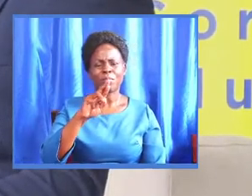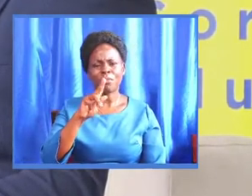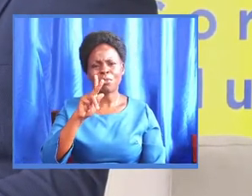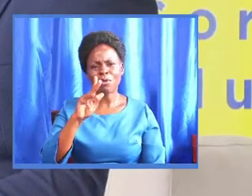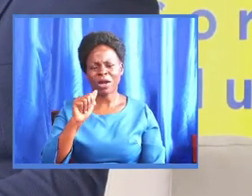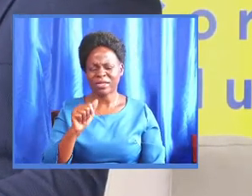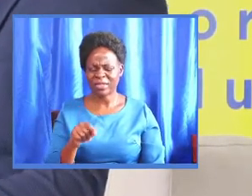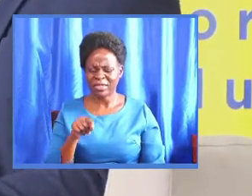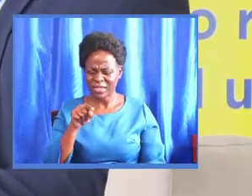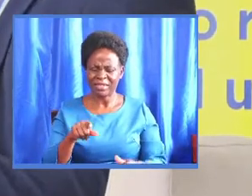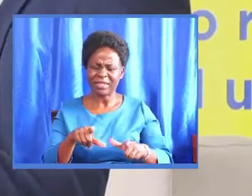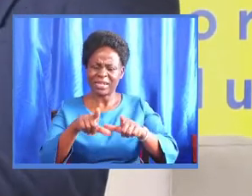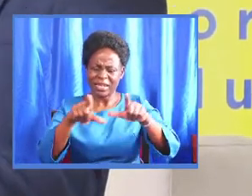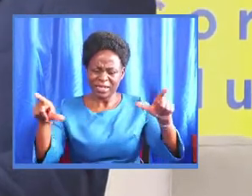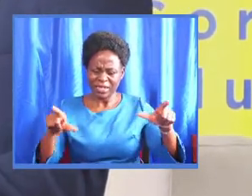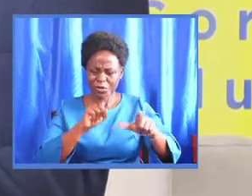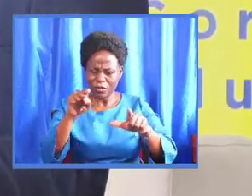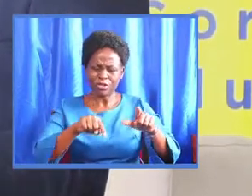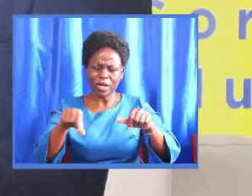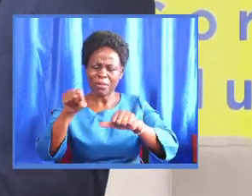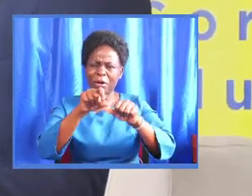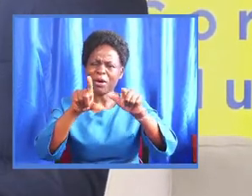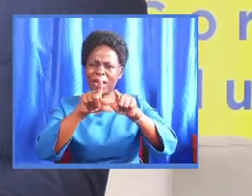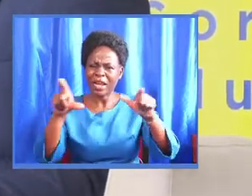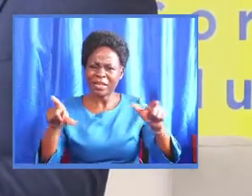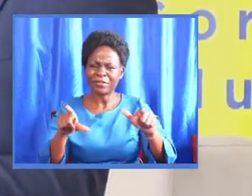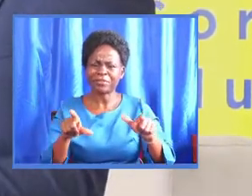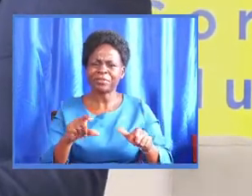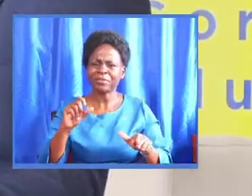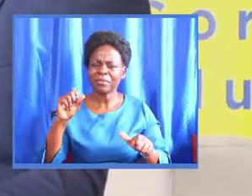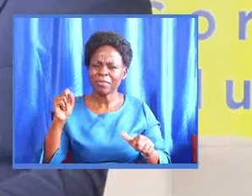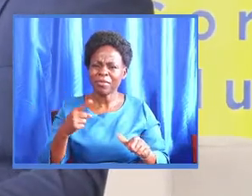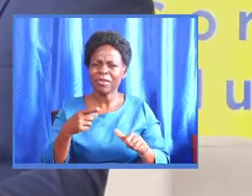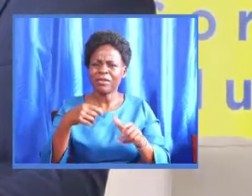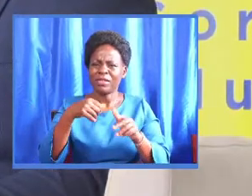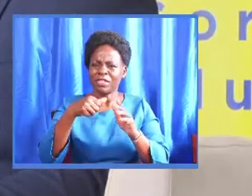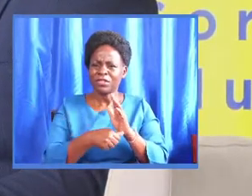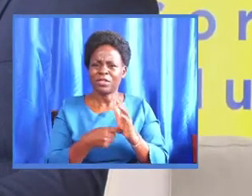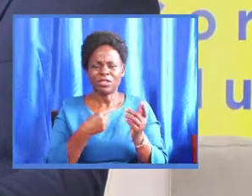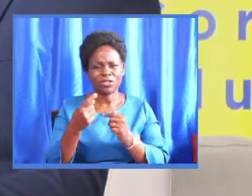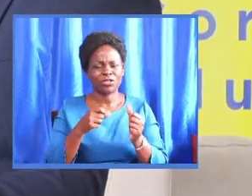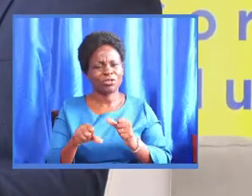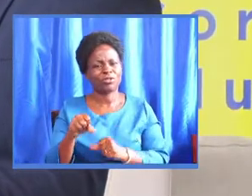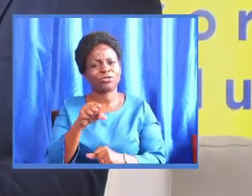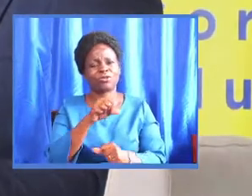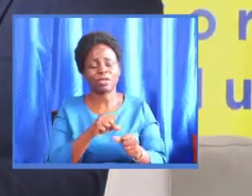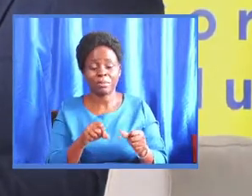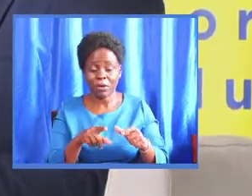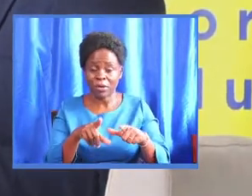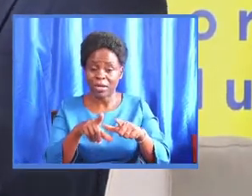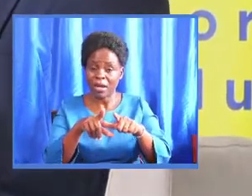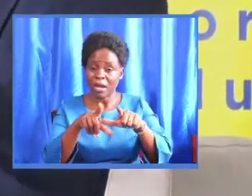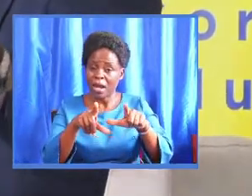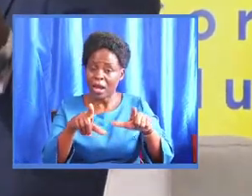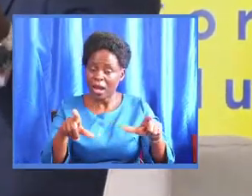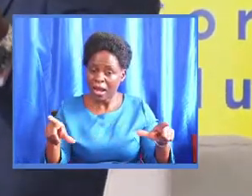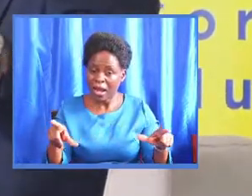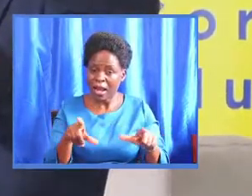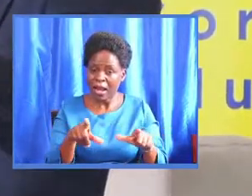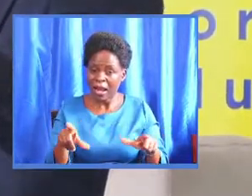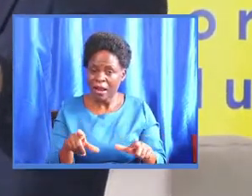land. Land is, in fact, the first component that you talk about before the conversation about real estate